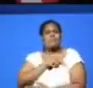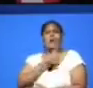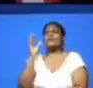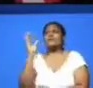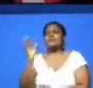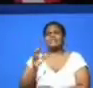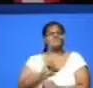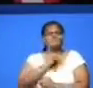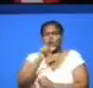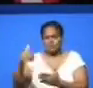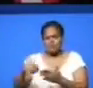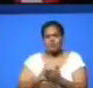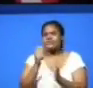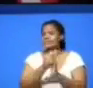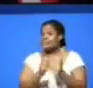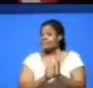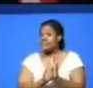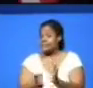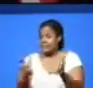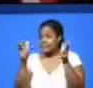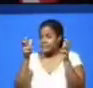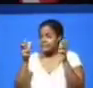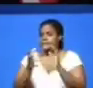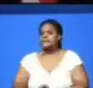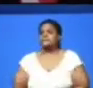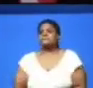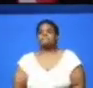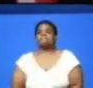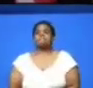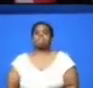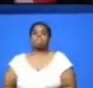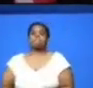New Testament. Listen to me carefully.